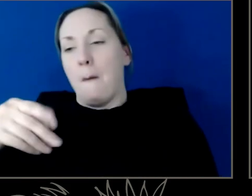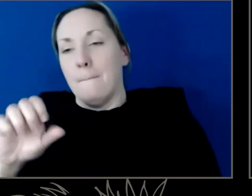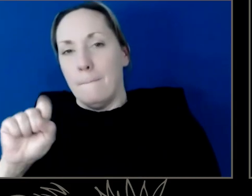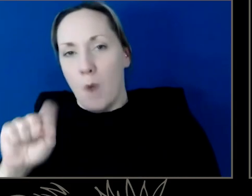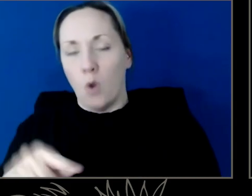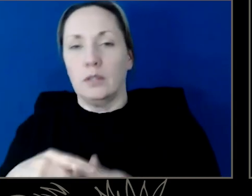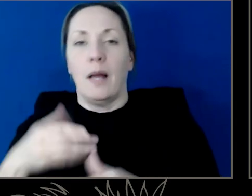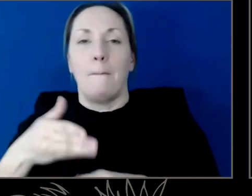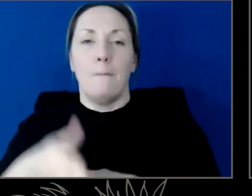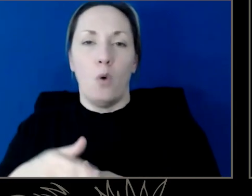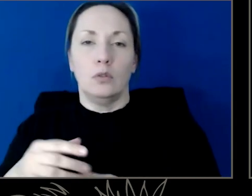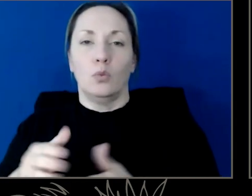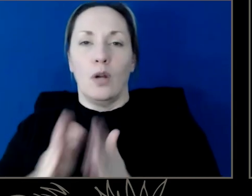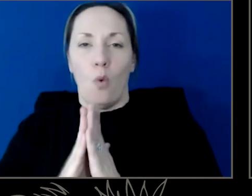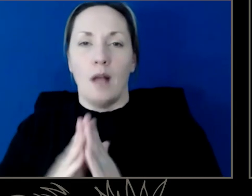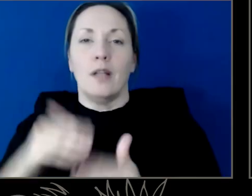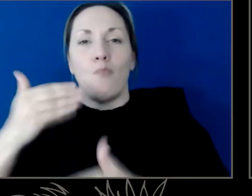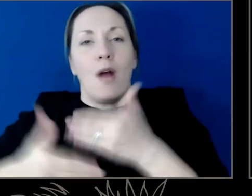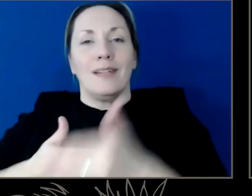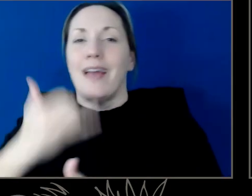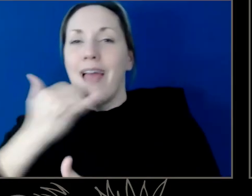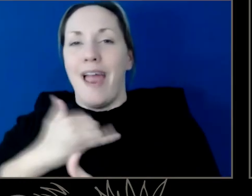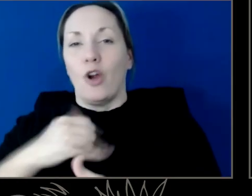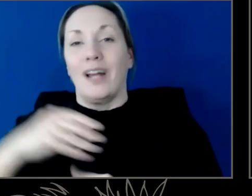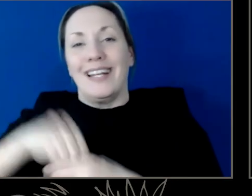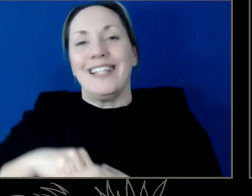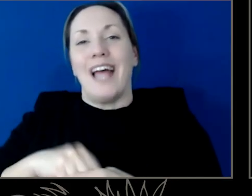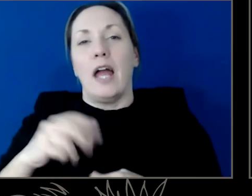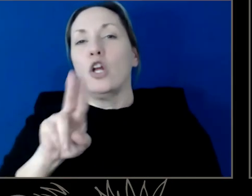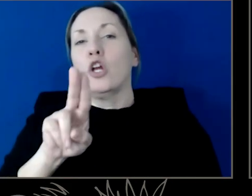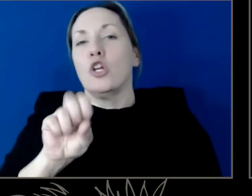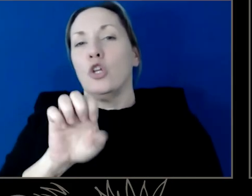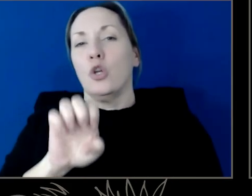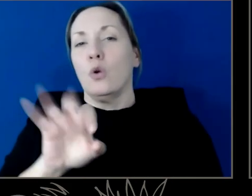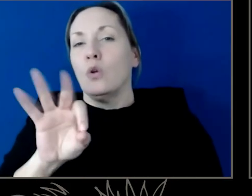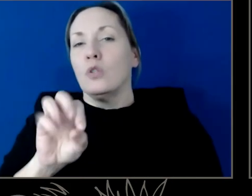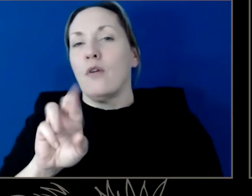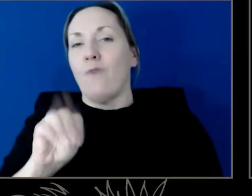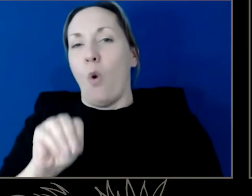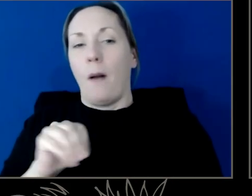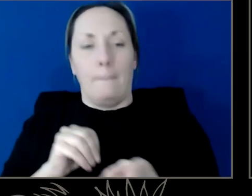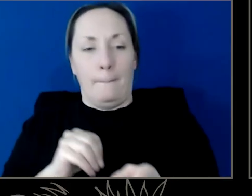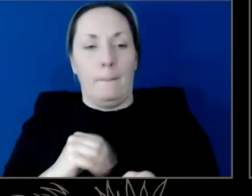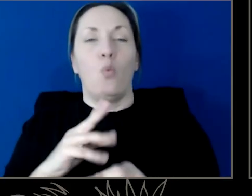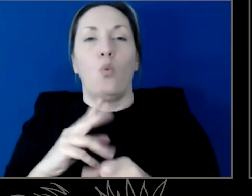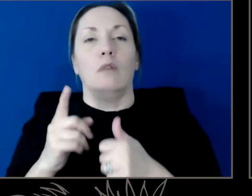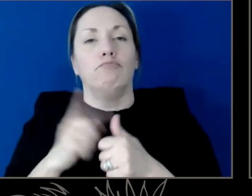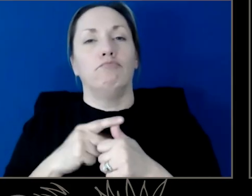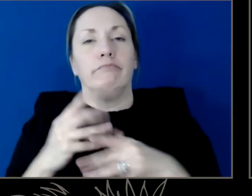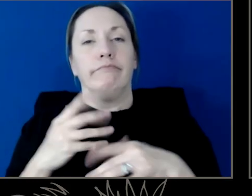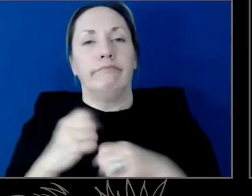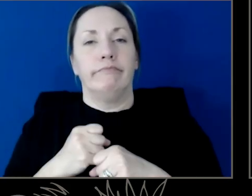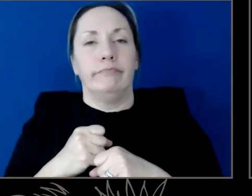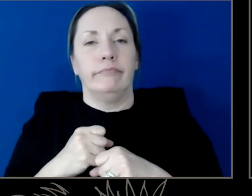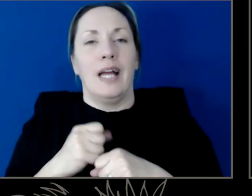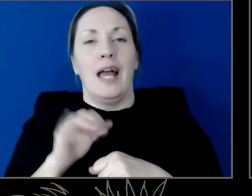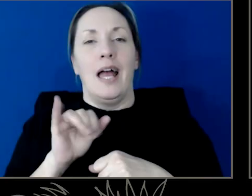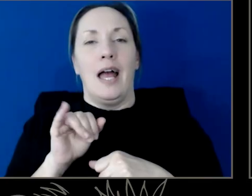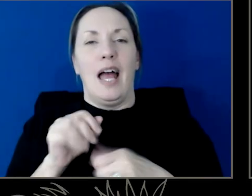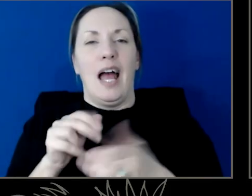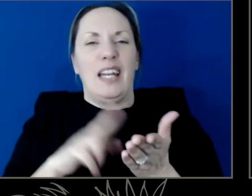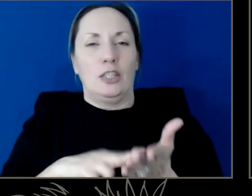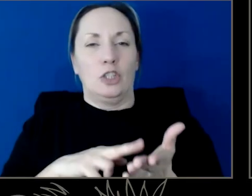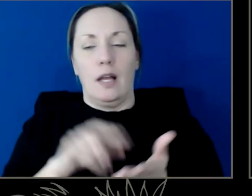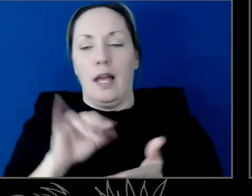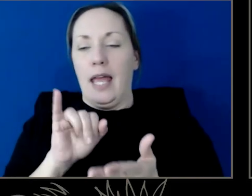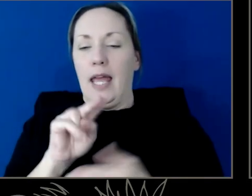processing, and errors. And then inside of the use form, here we are initializing our data for the form. So